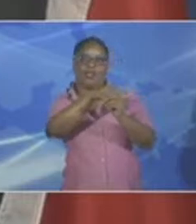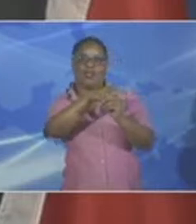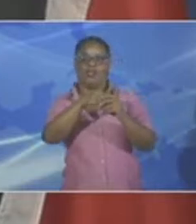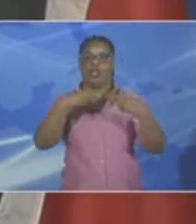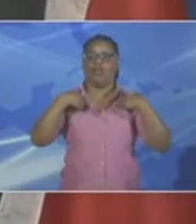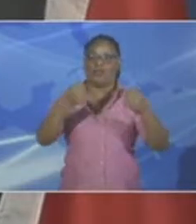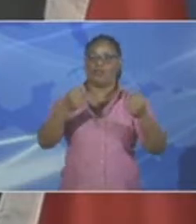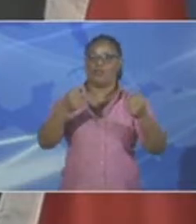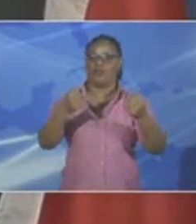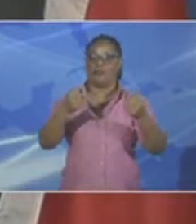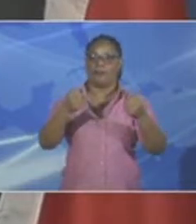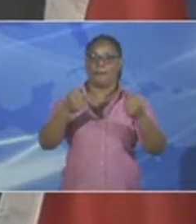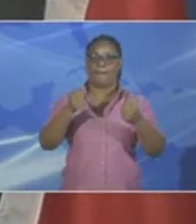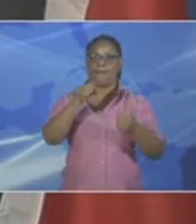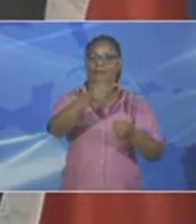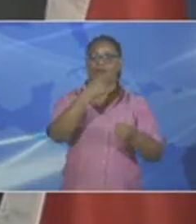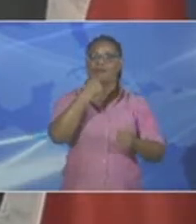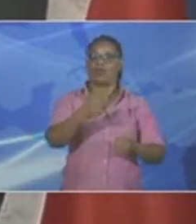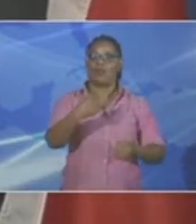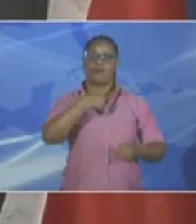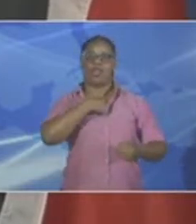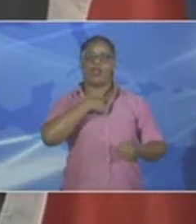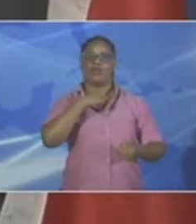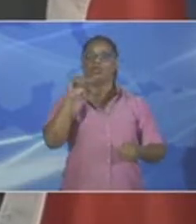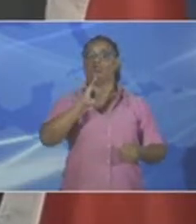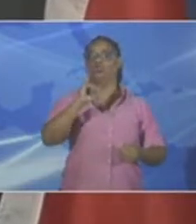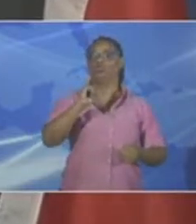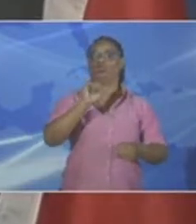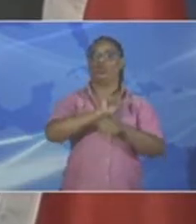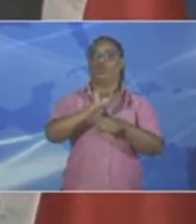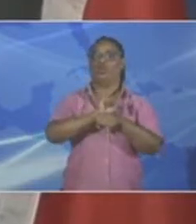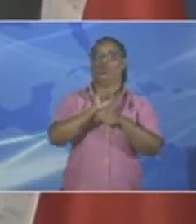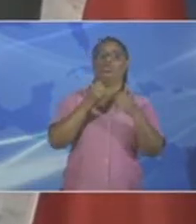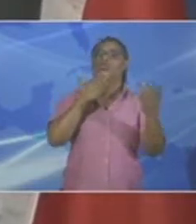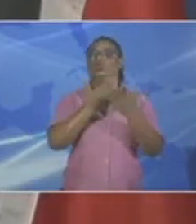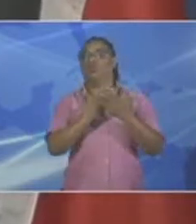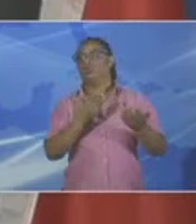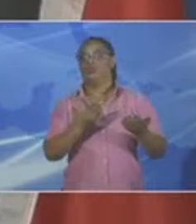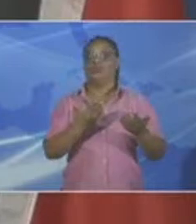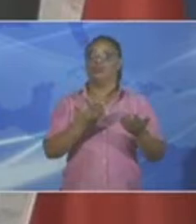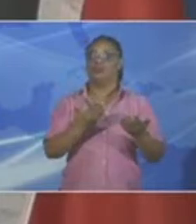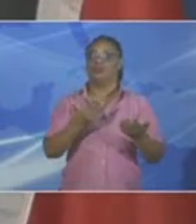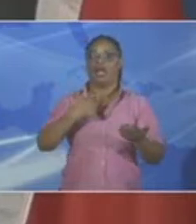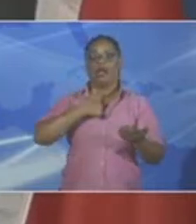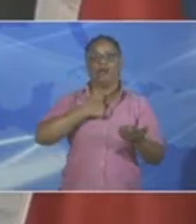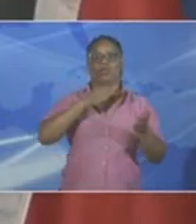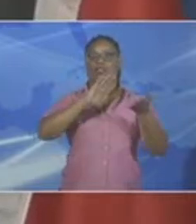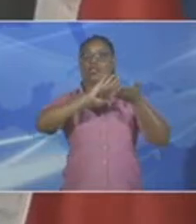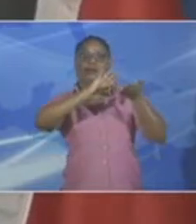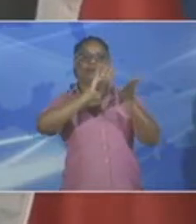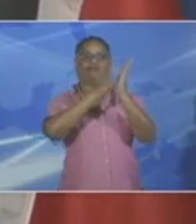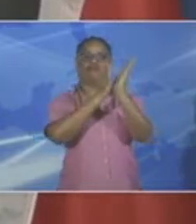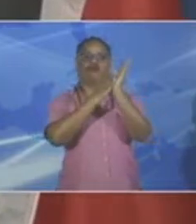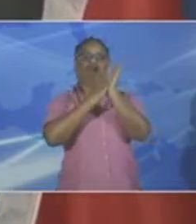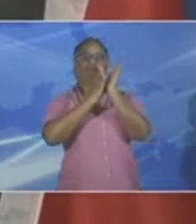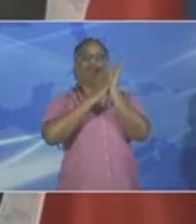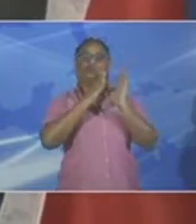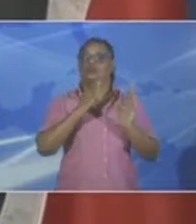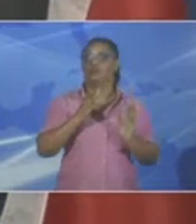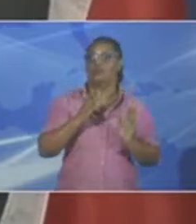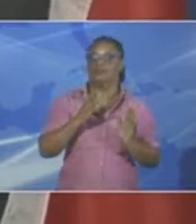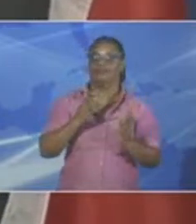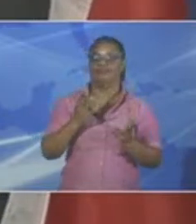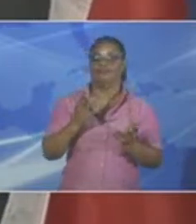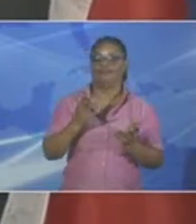therefore I too must get something. All I'm asking you to do is to acknowledge the unique role that the